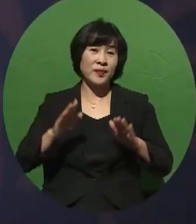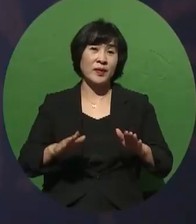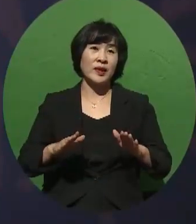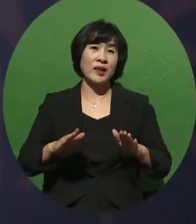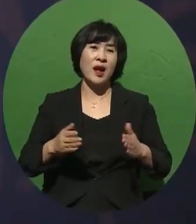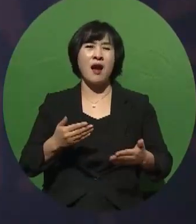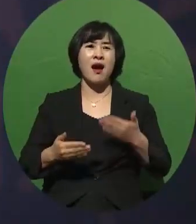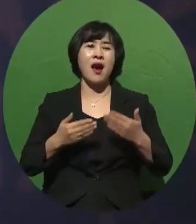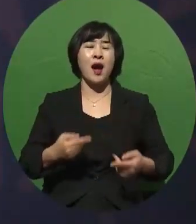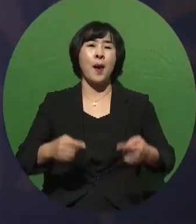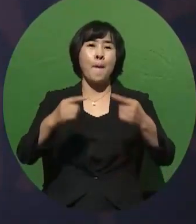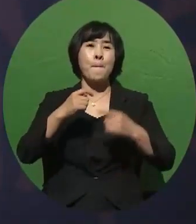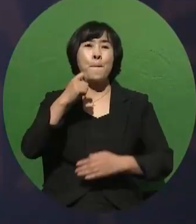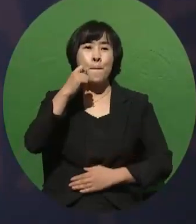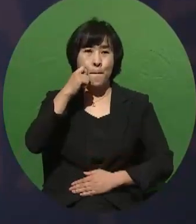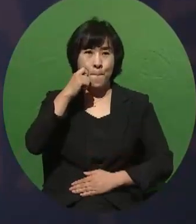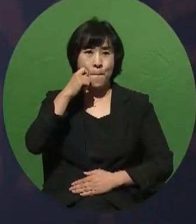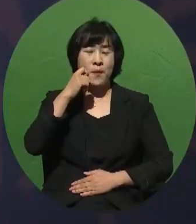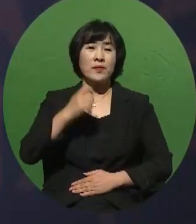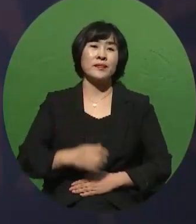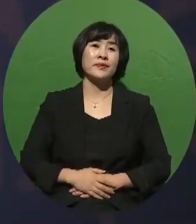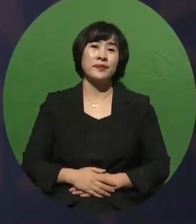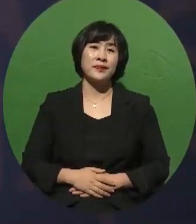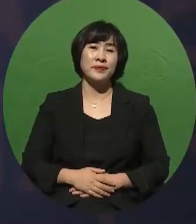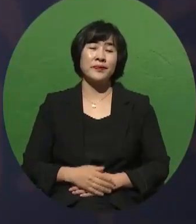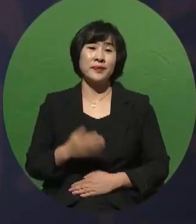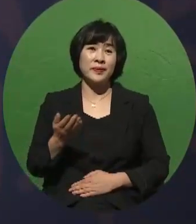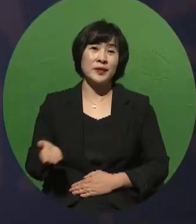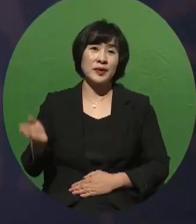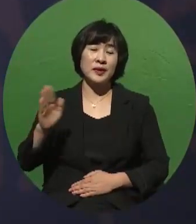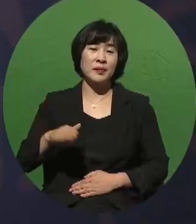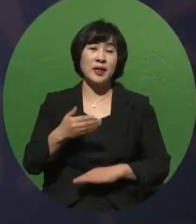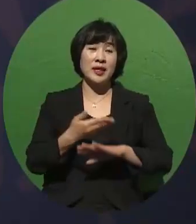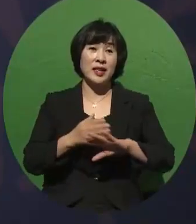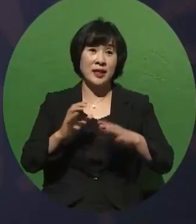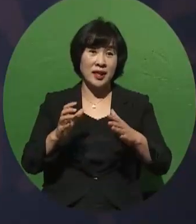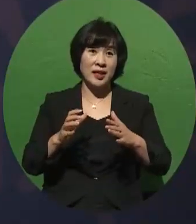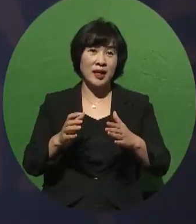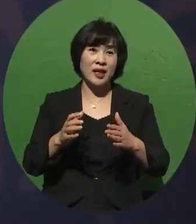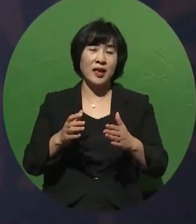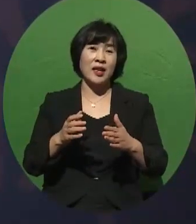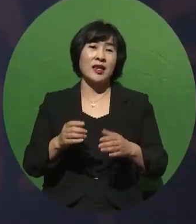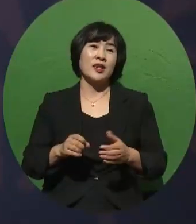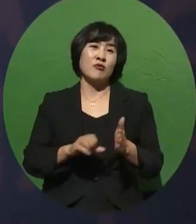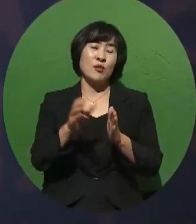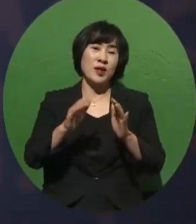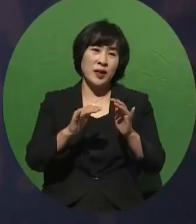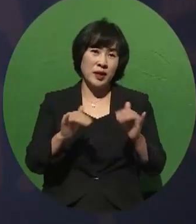Next,